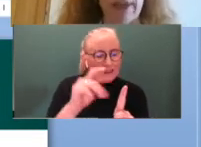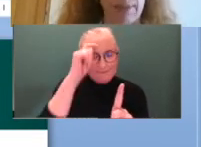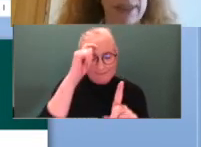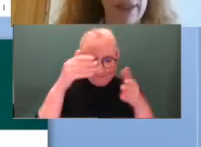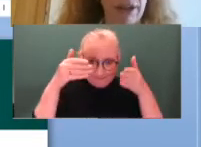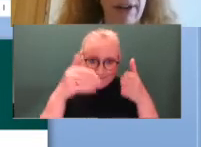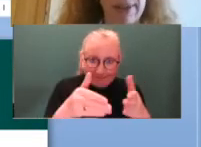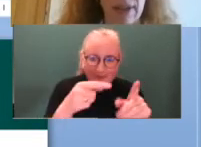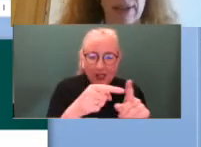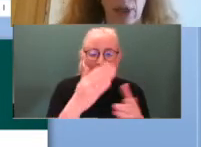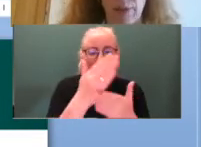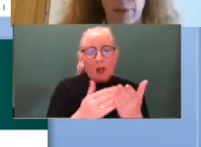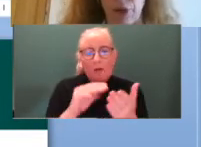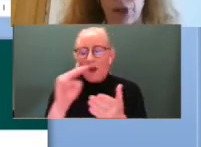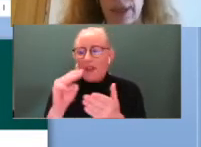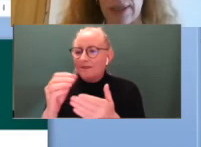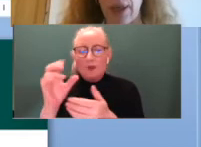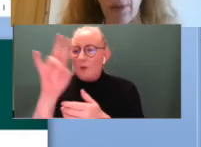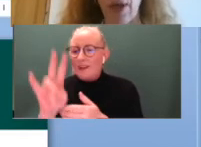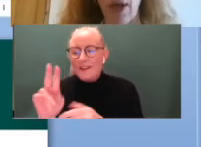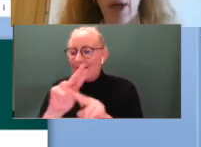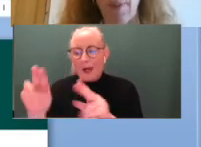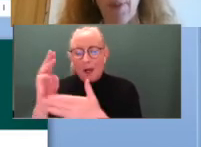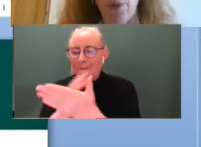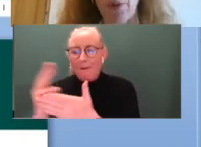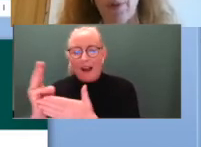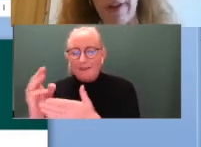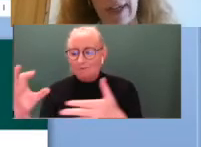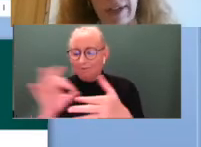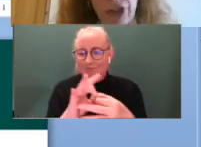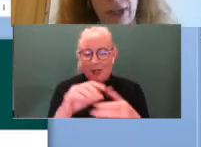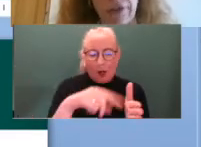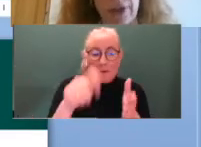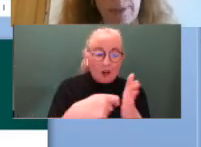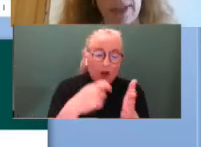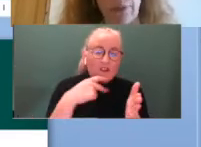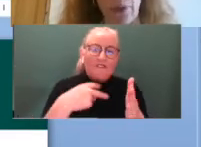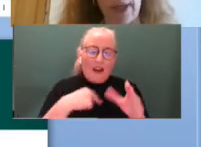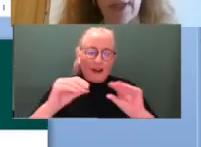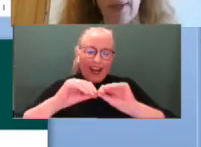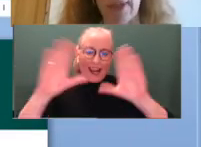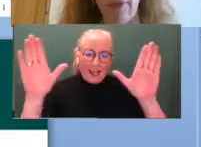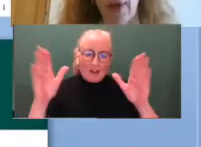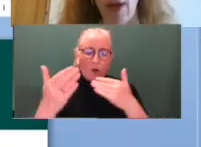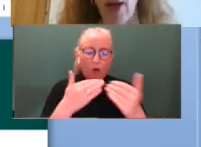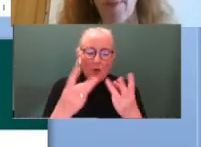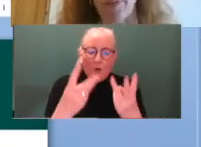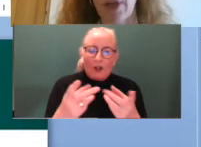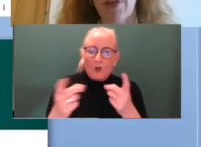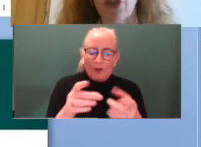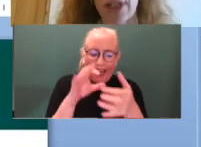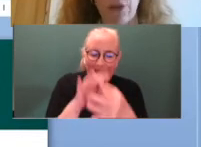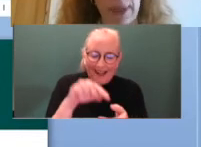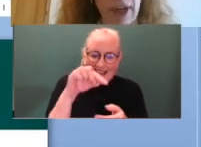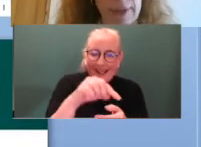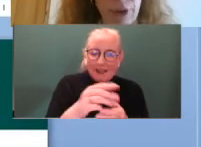there are certain pieces that are outside the scope of the project. So there was a very clear agenda for this piece of work in terms of